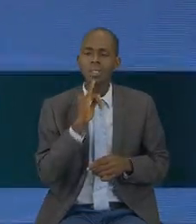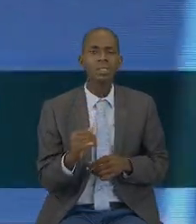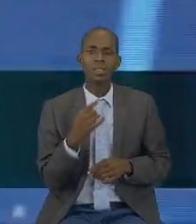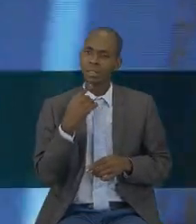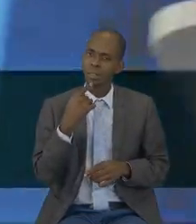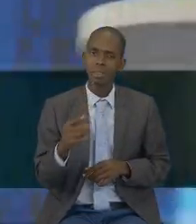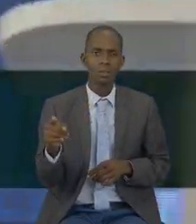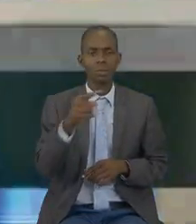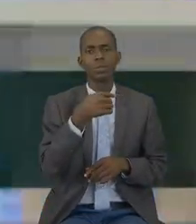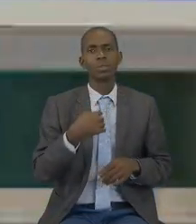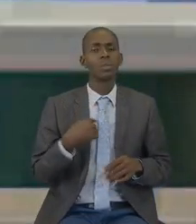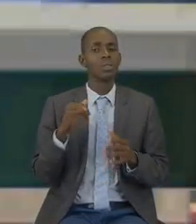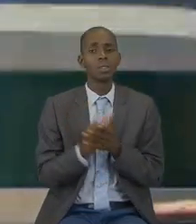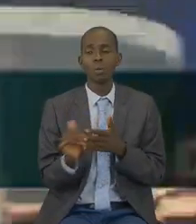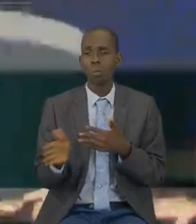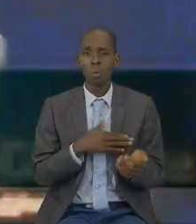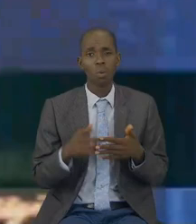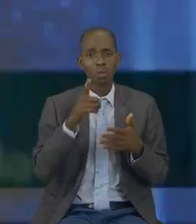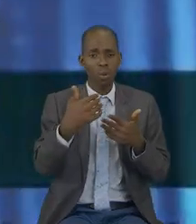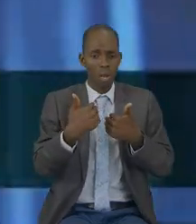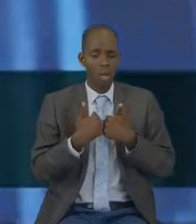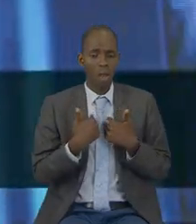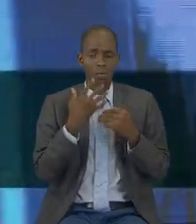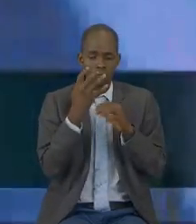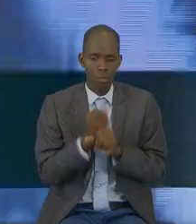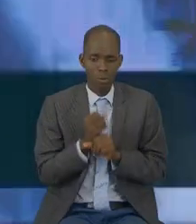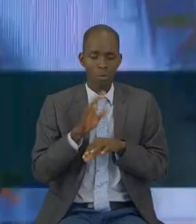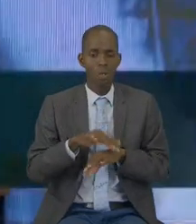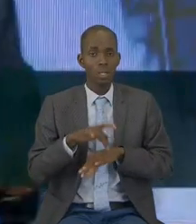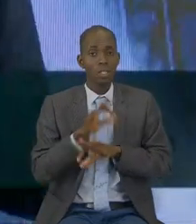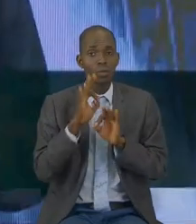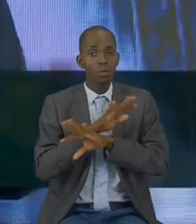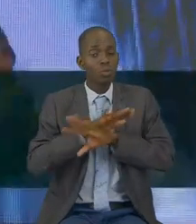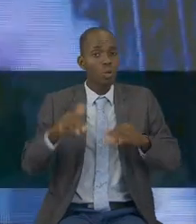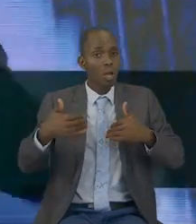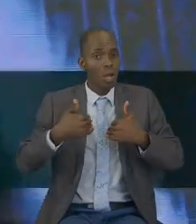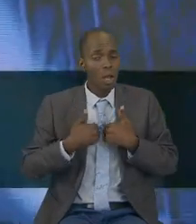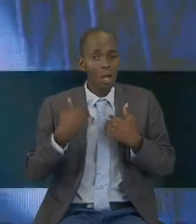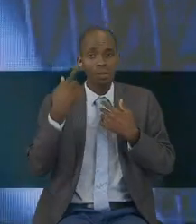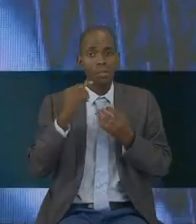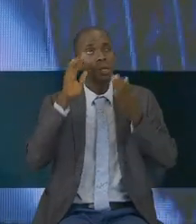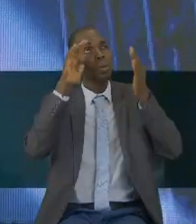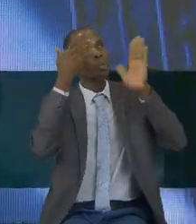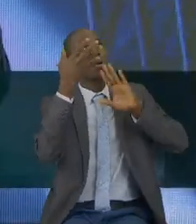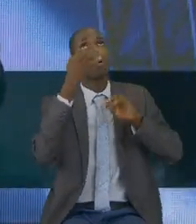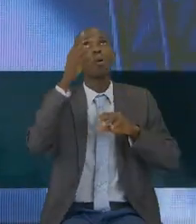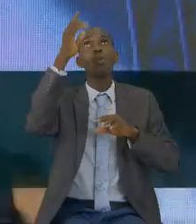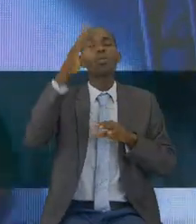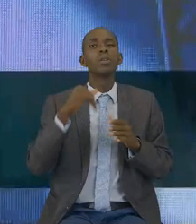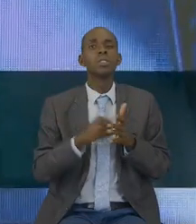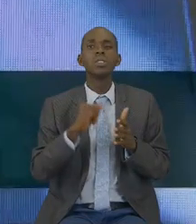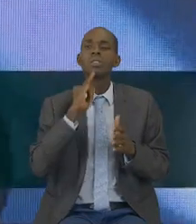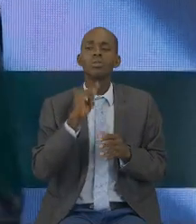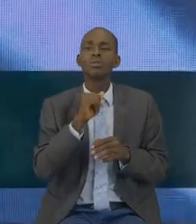telling us that whatever we have on earth, if we don't have the presence of the Almighty, it is